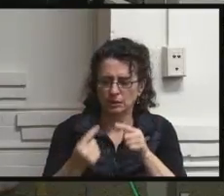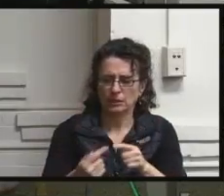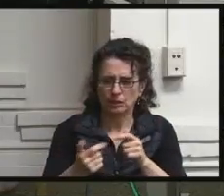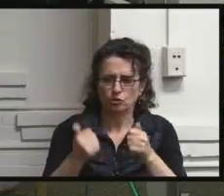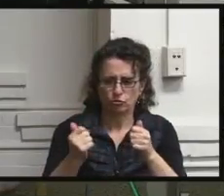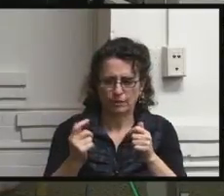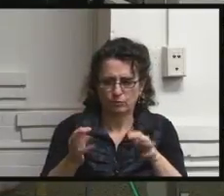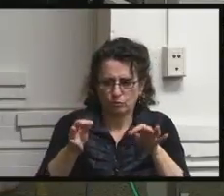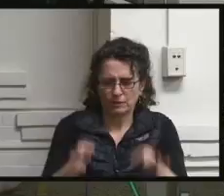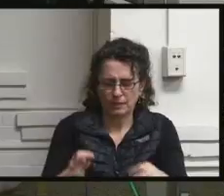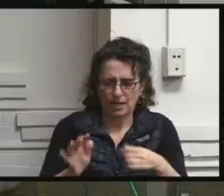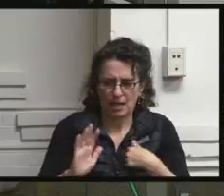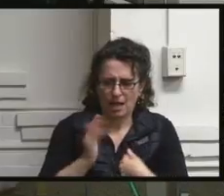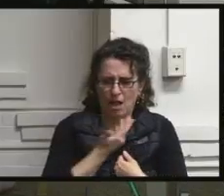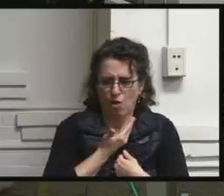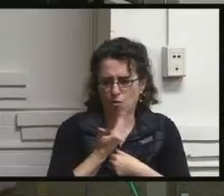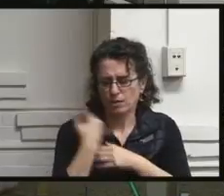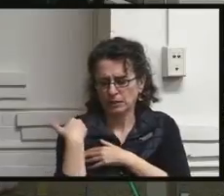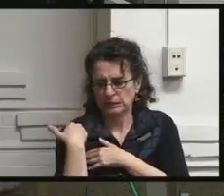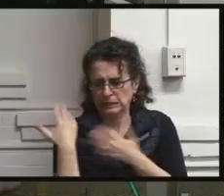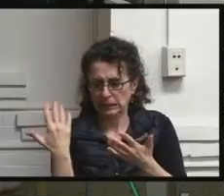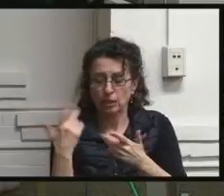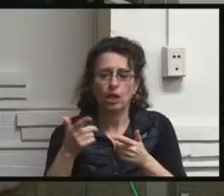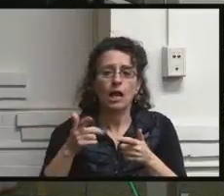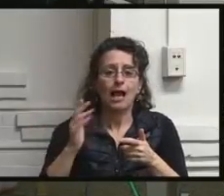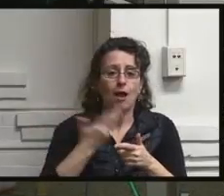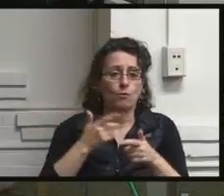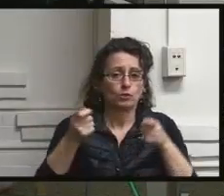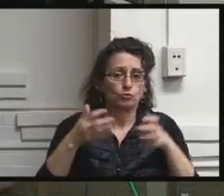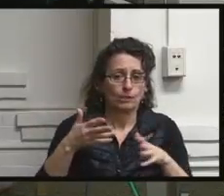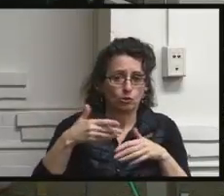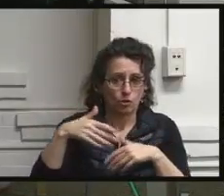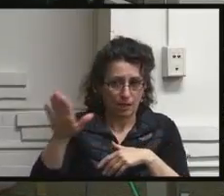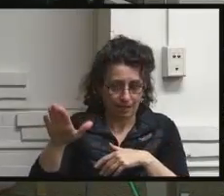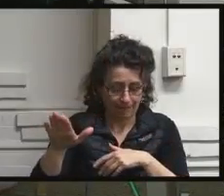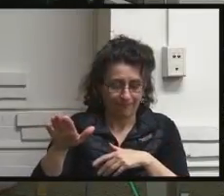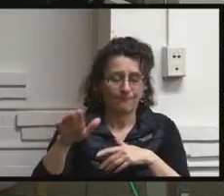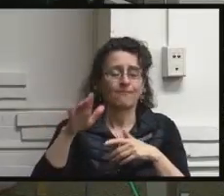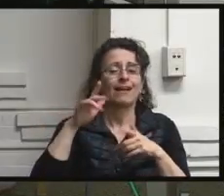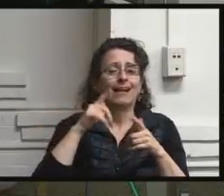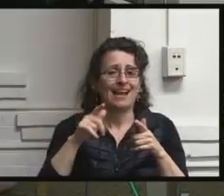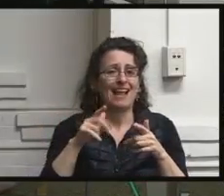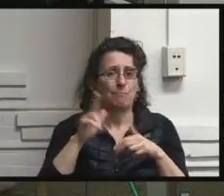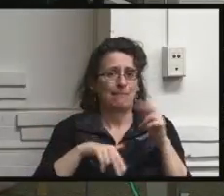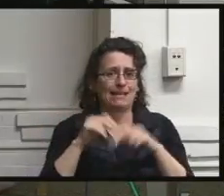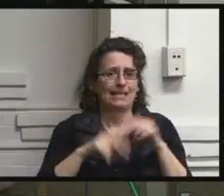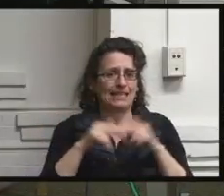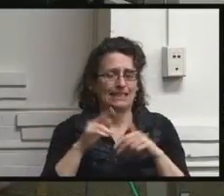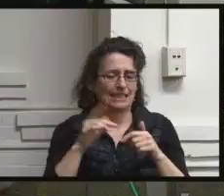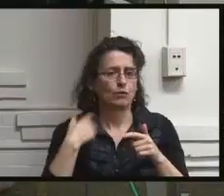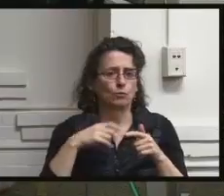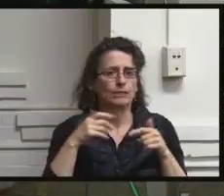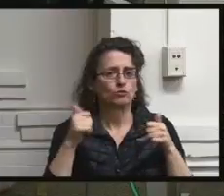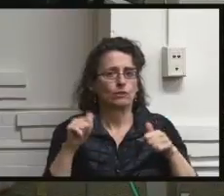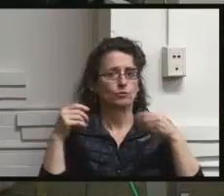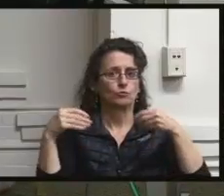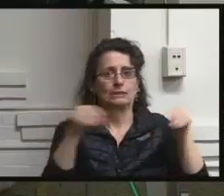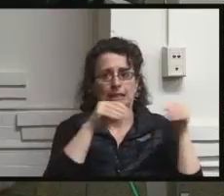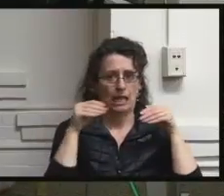its director left. The organization had struggled finding